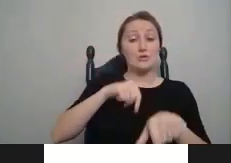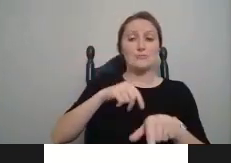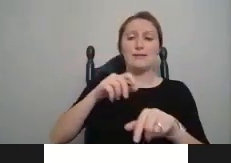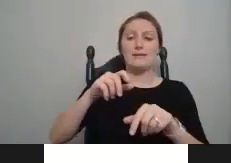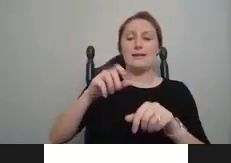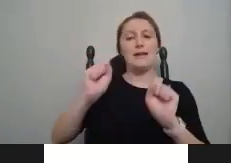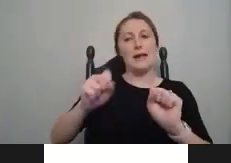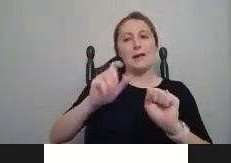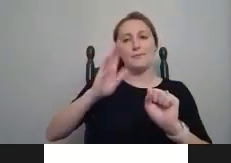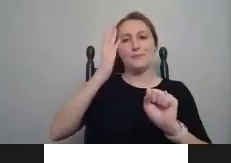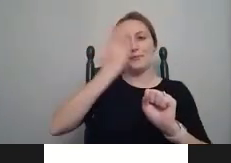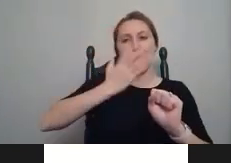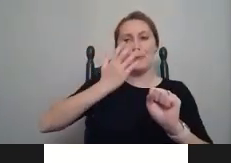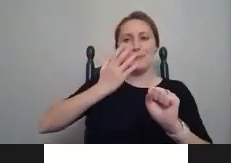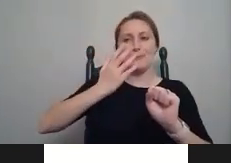ways.